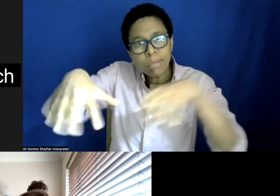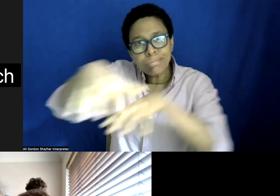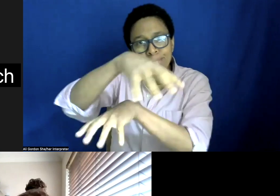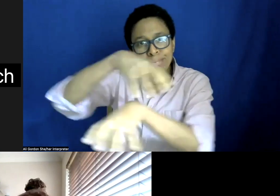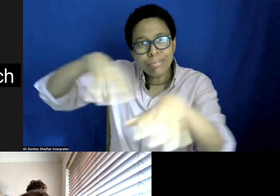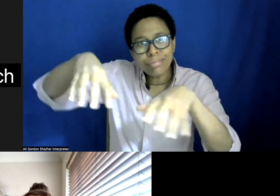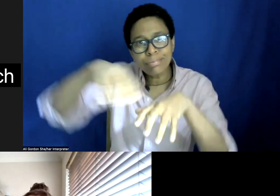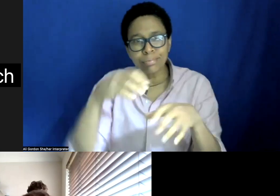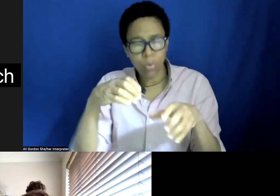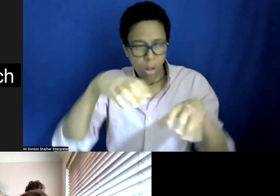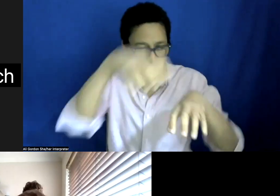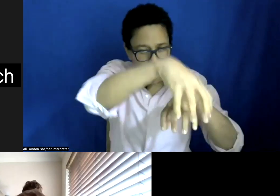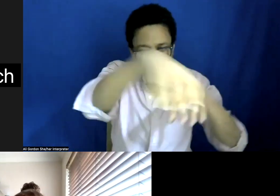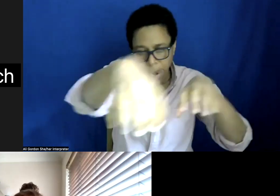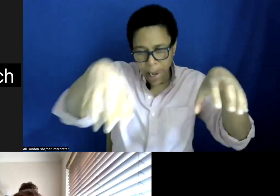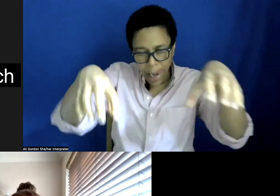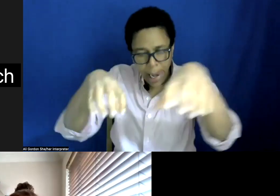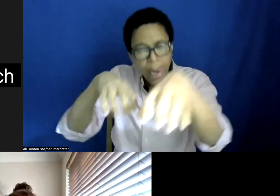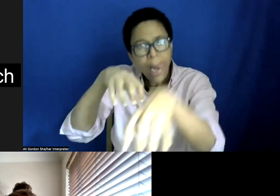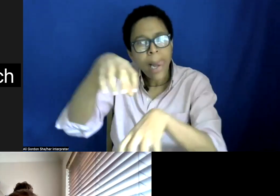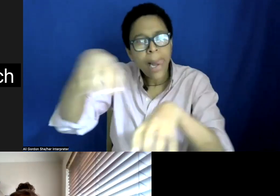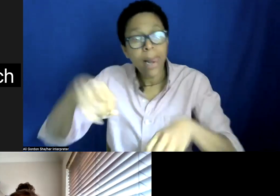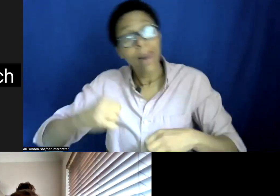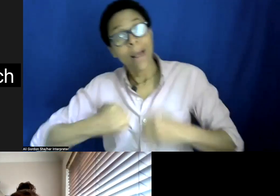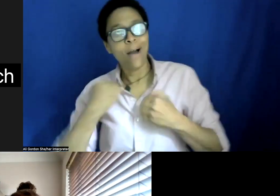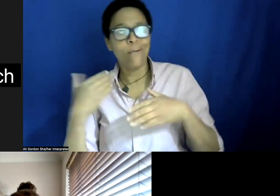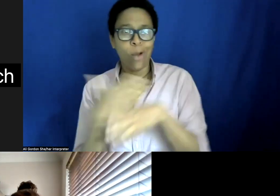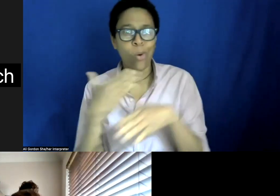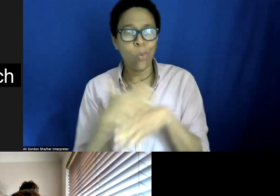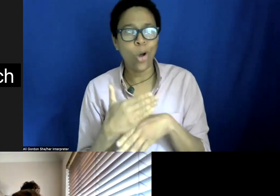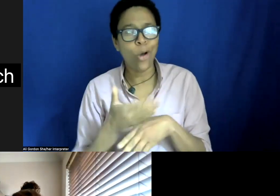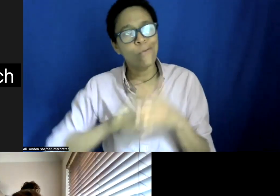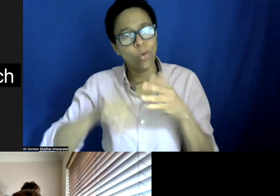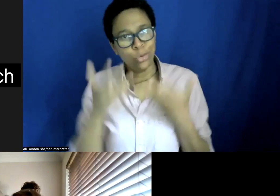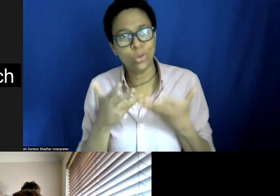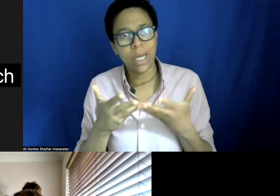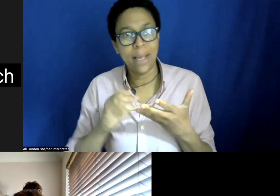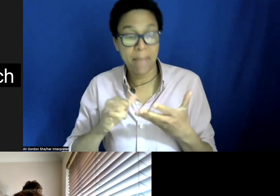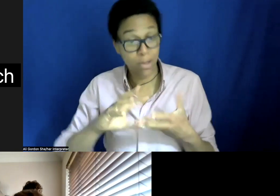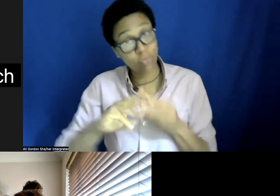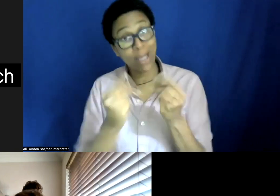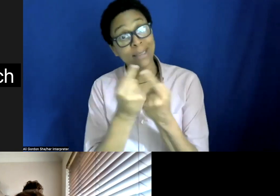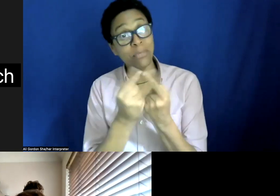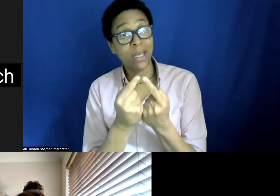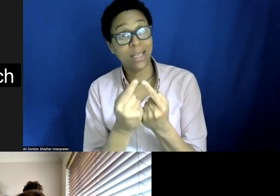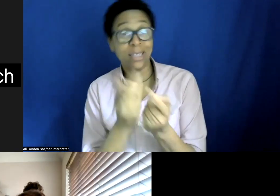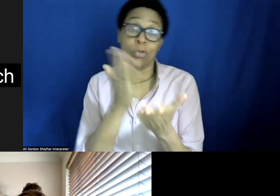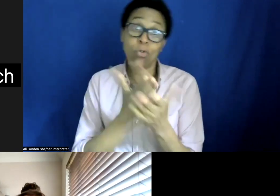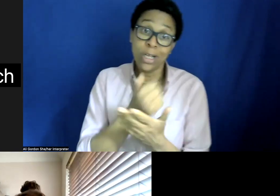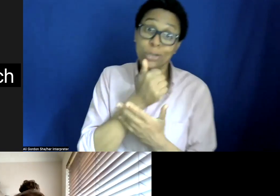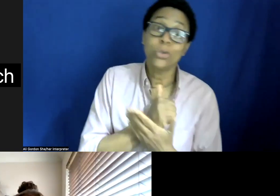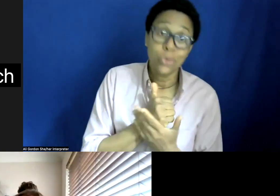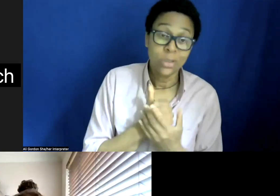kind of a big resource at the end that we can draw on, and hopefully put something together that will be of real use